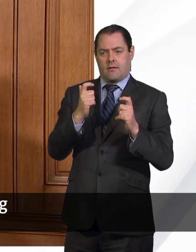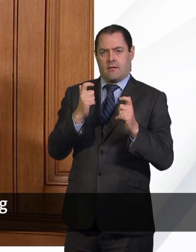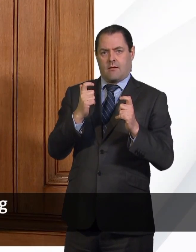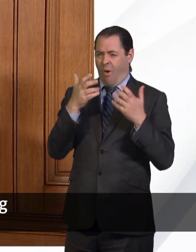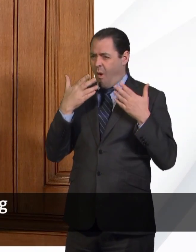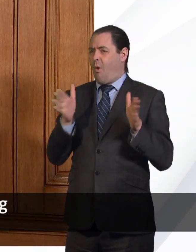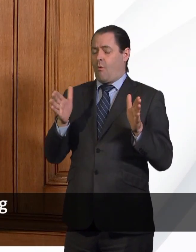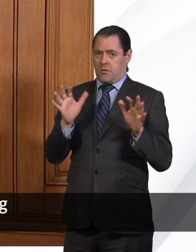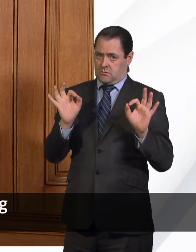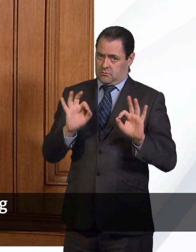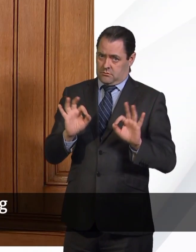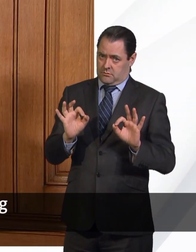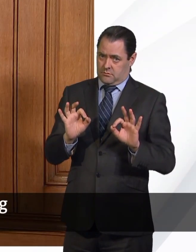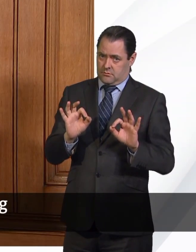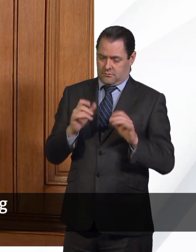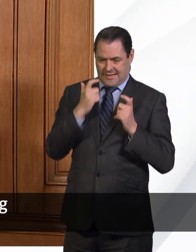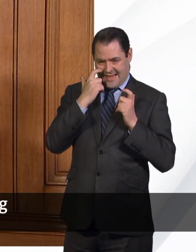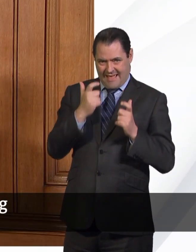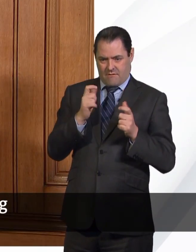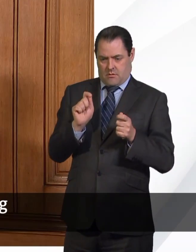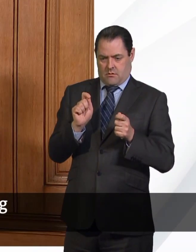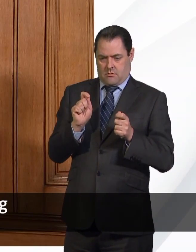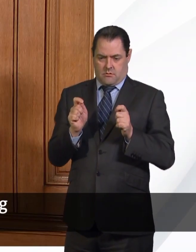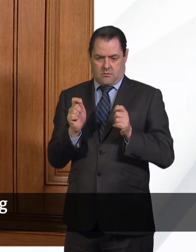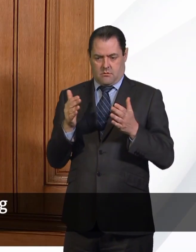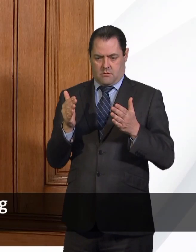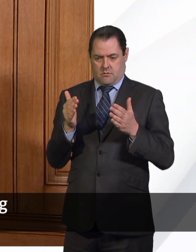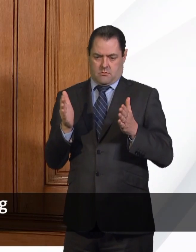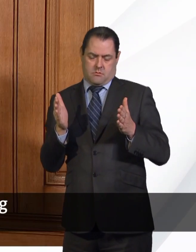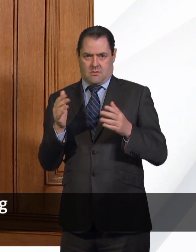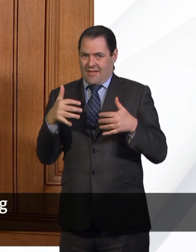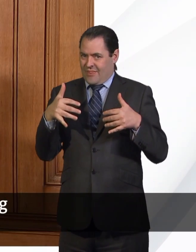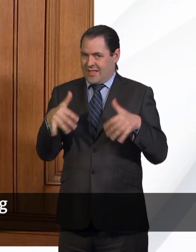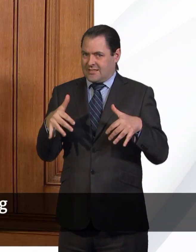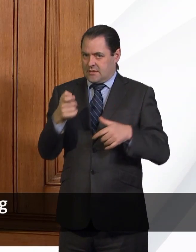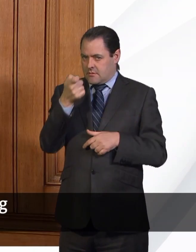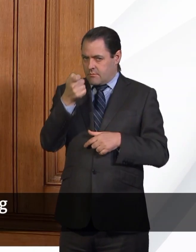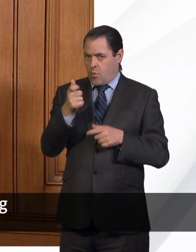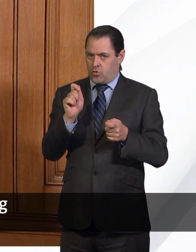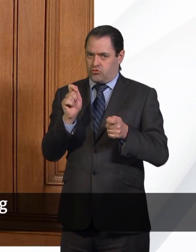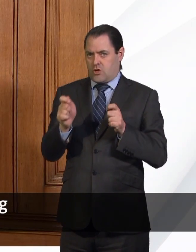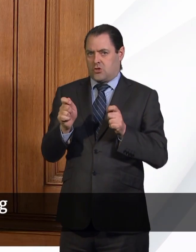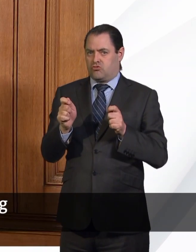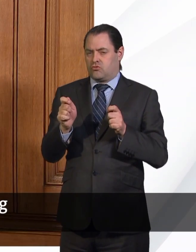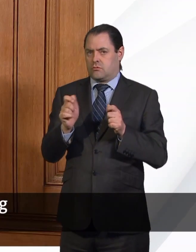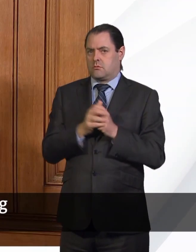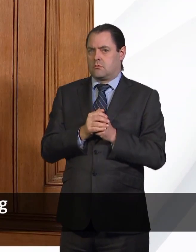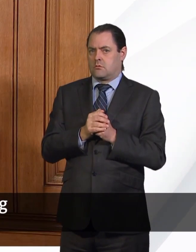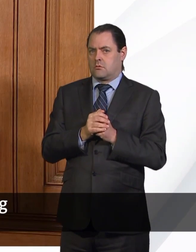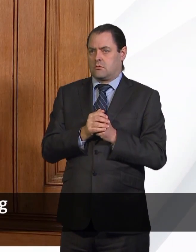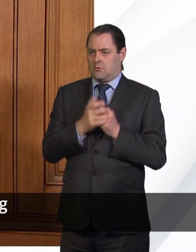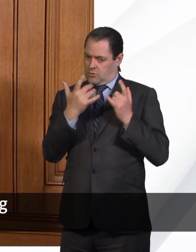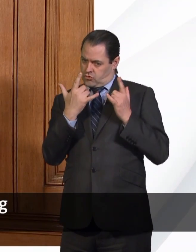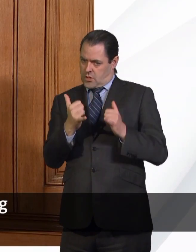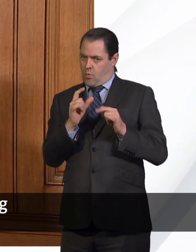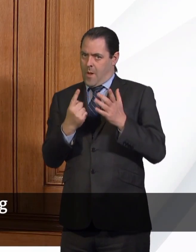rosy. It's a time to go very cautiously with changes as they take place, monitored